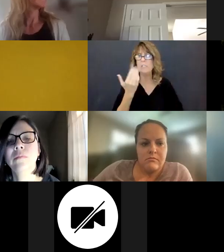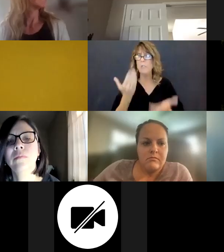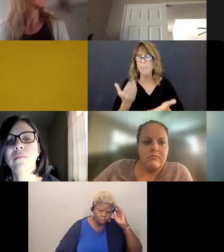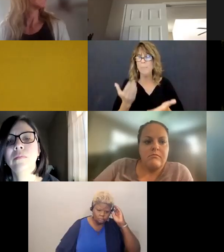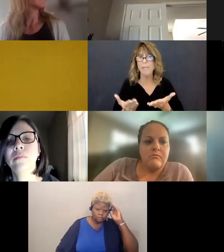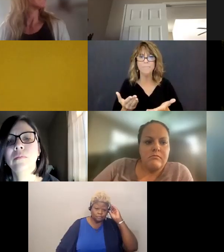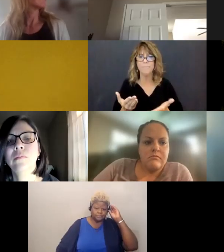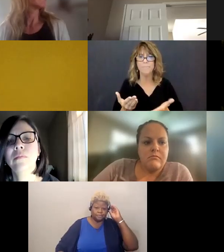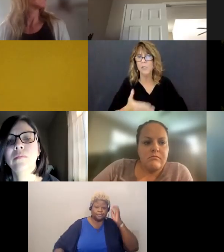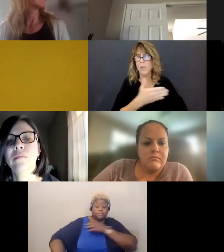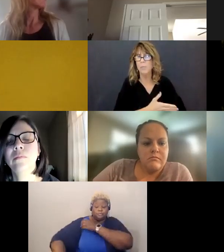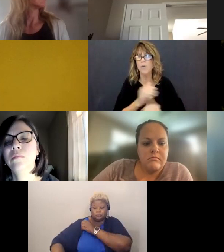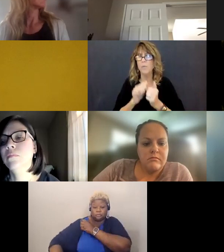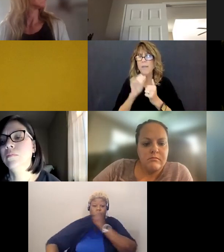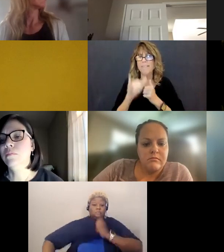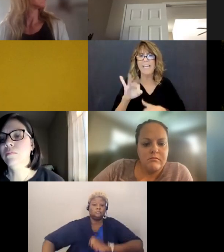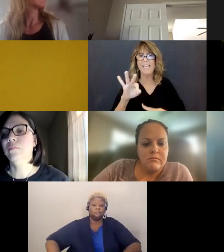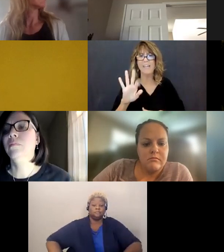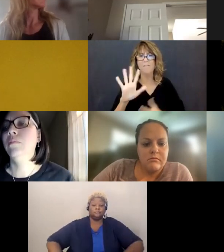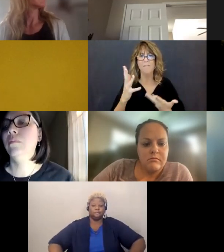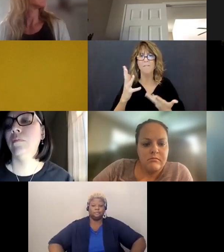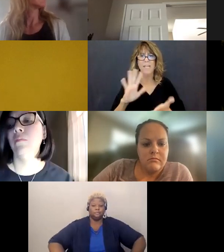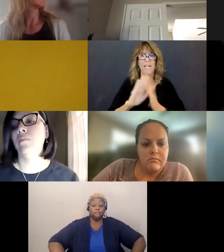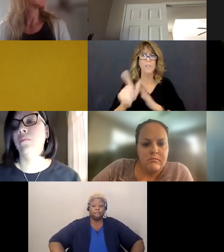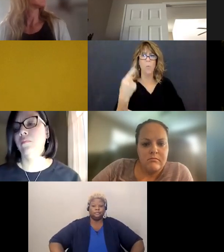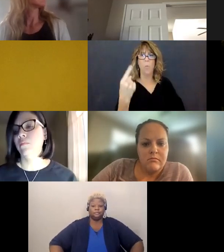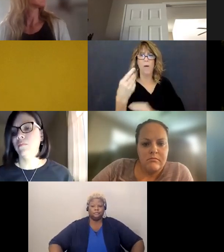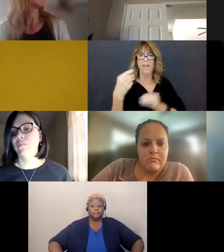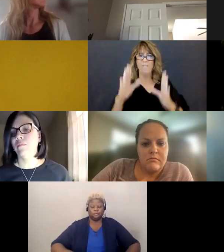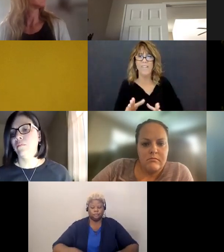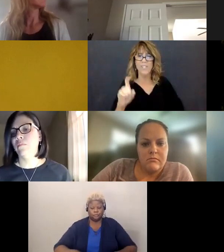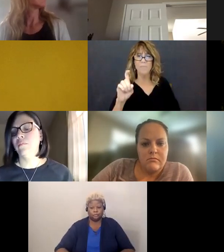some improvements on that if it's going to be only one vendor?